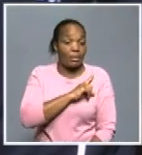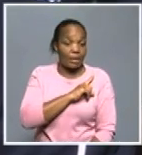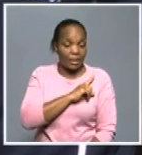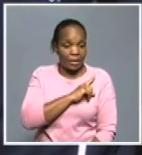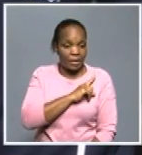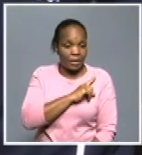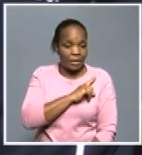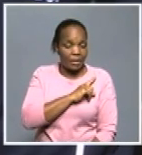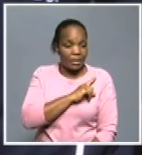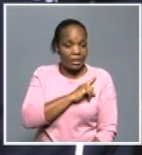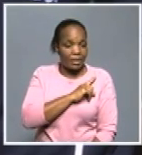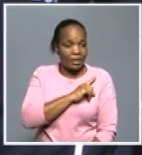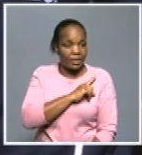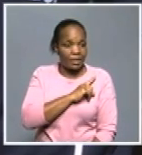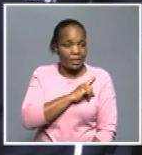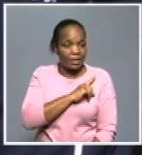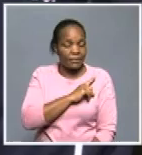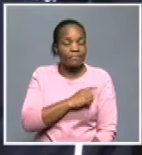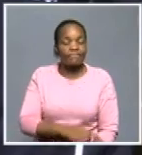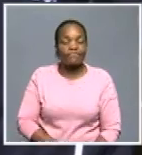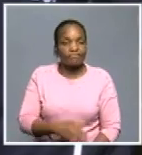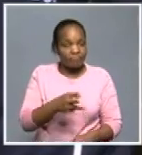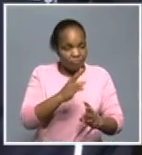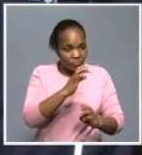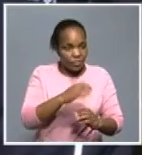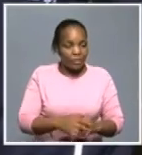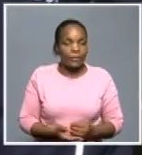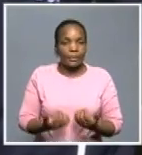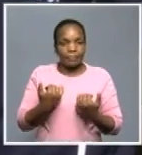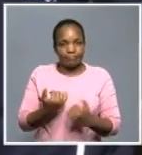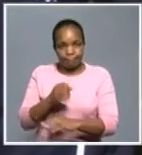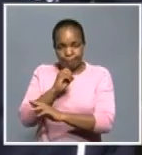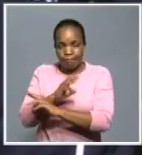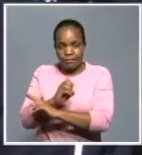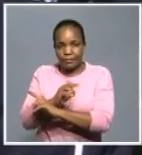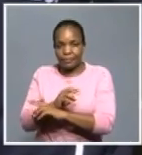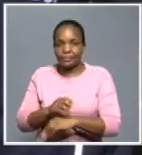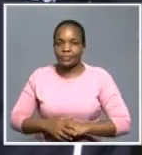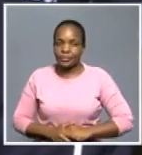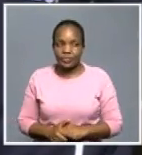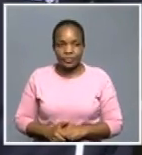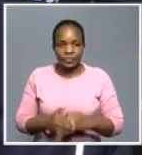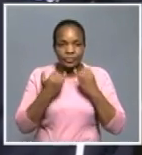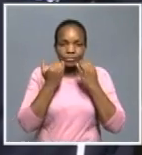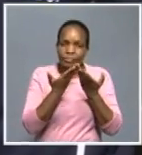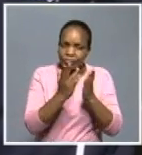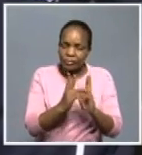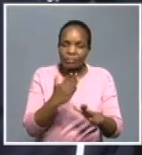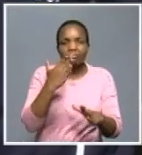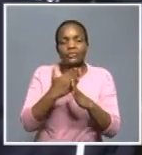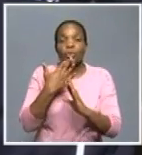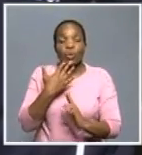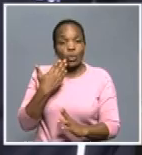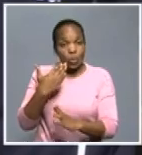understanding, and I'm hereby now advising or informing Namibian workers to make